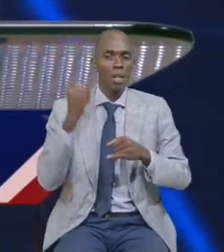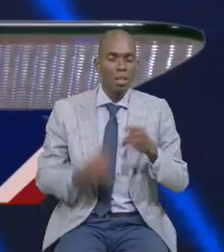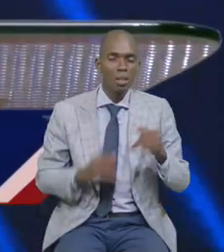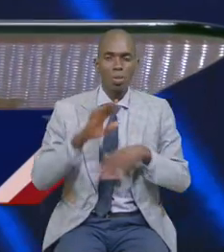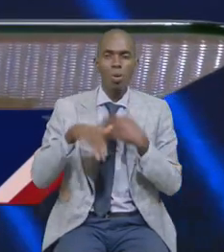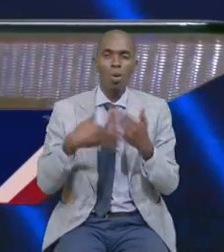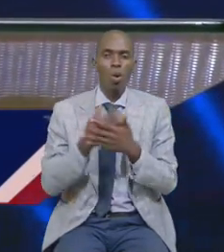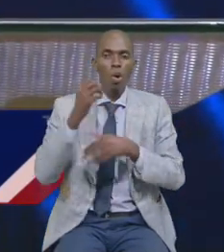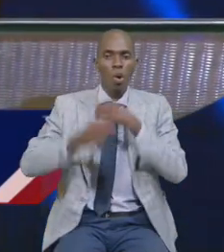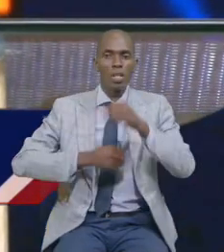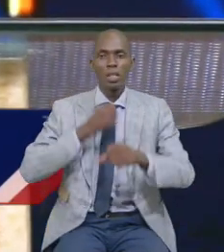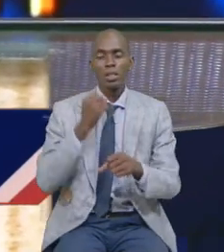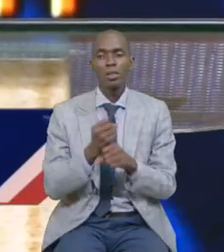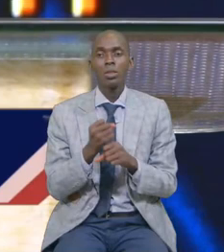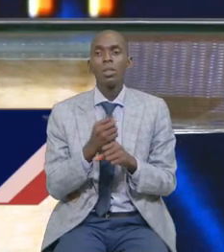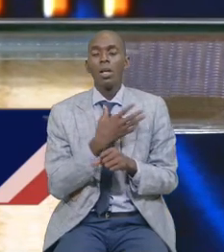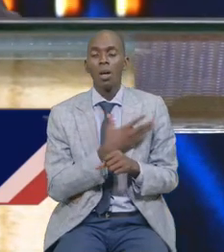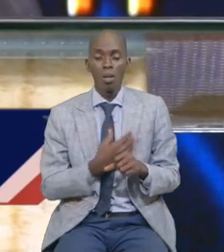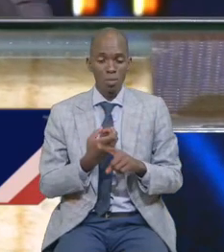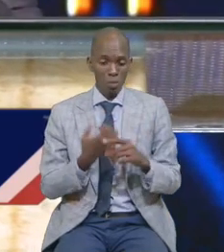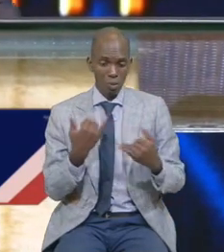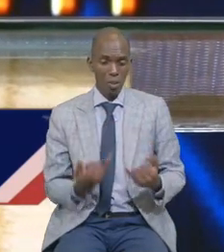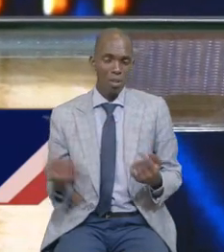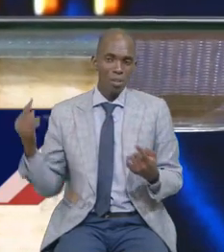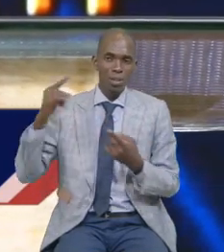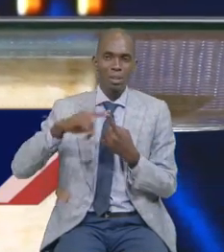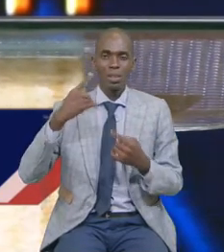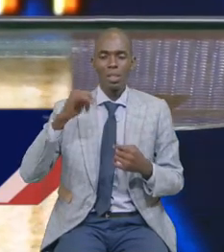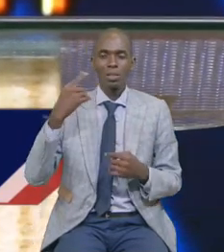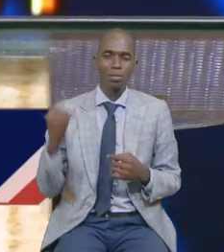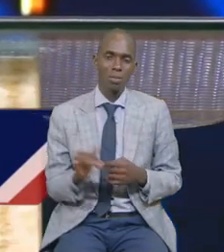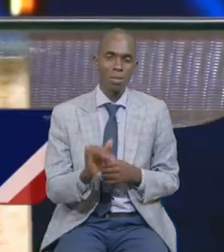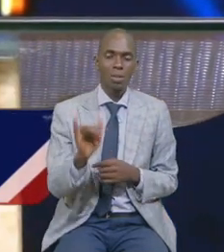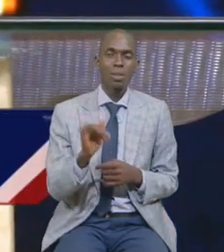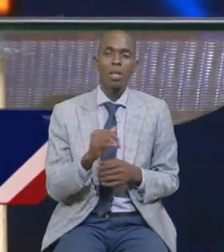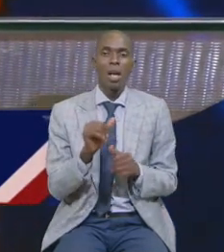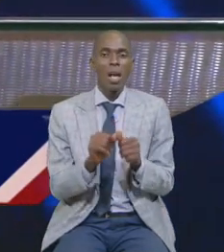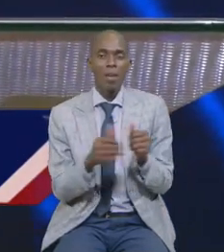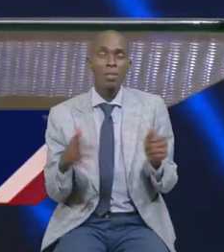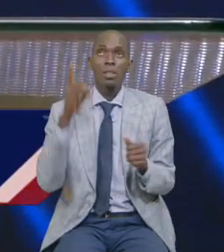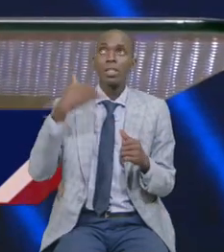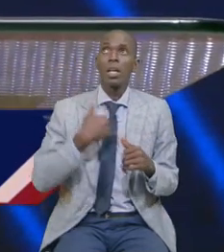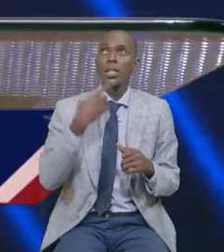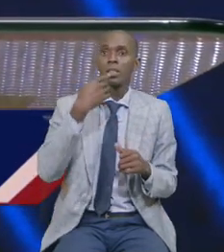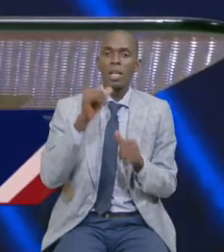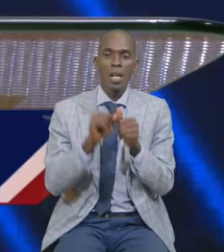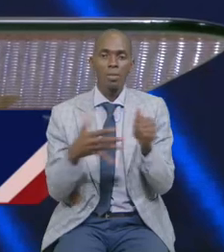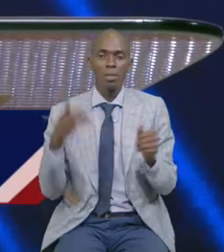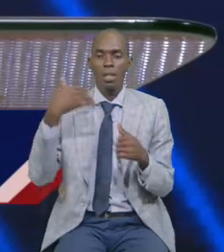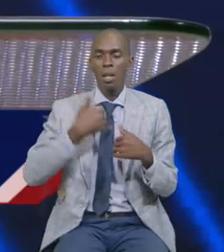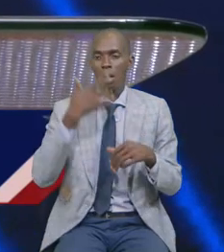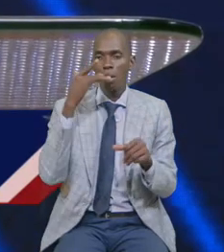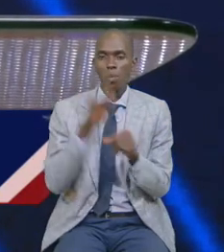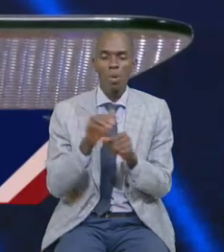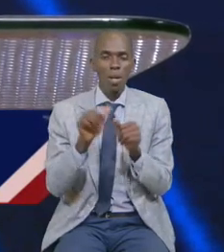throughout until we get into eternity everything he has said everything he has promised everything is what the end